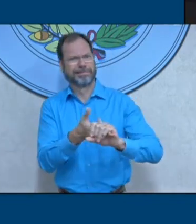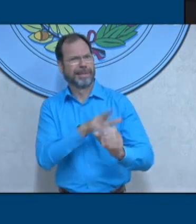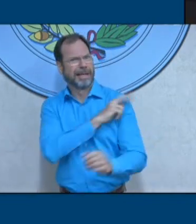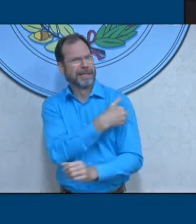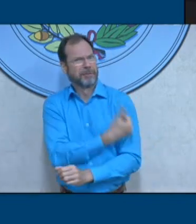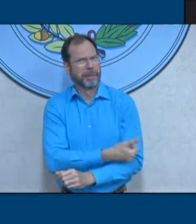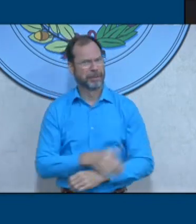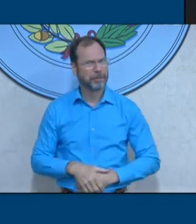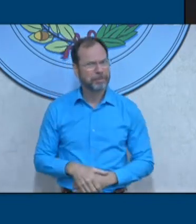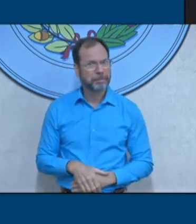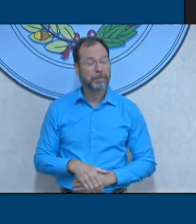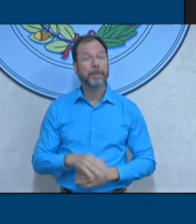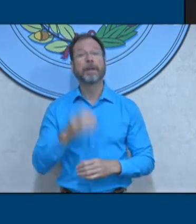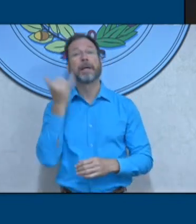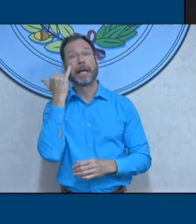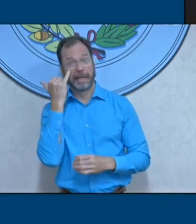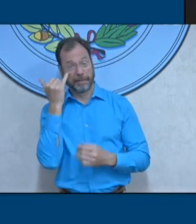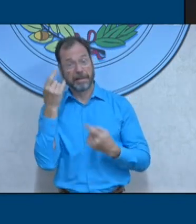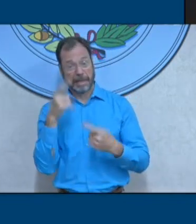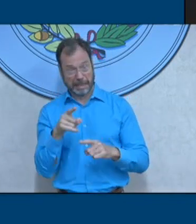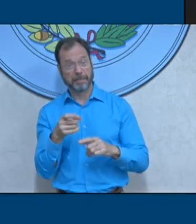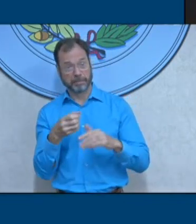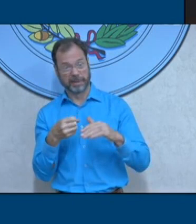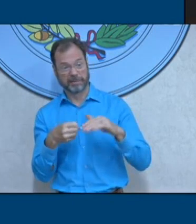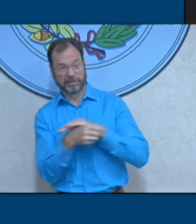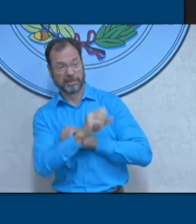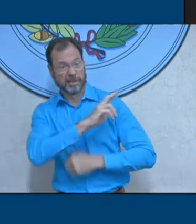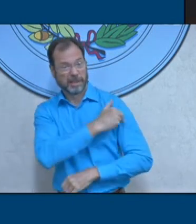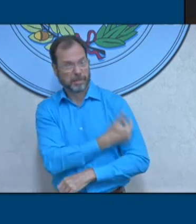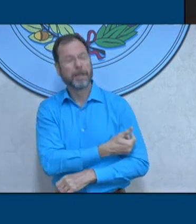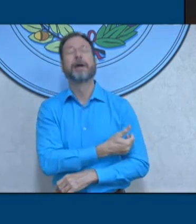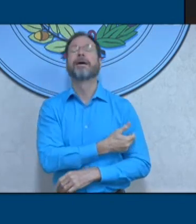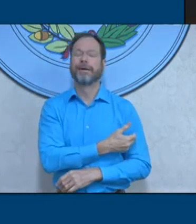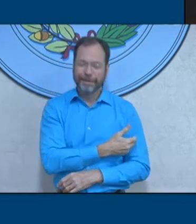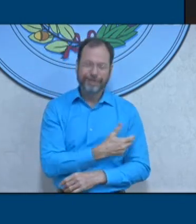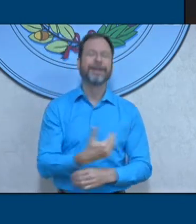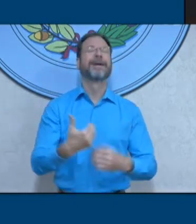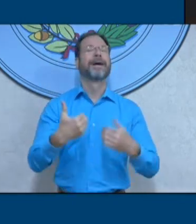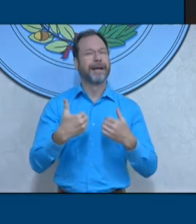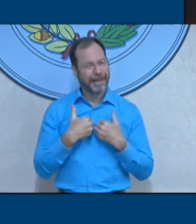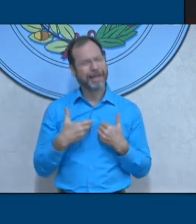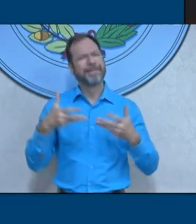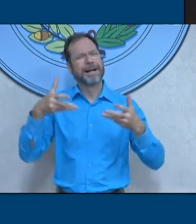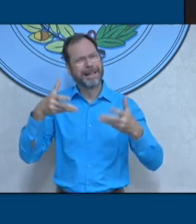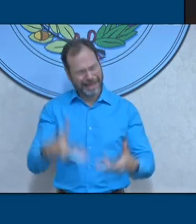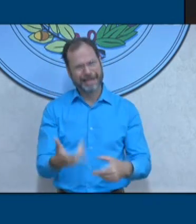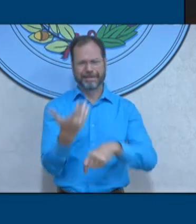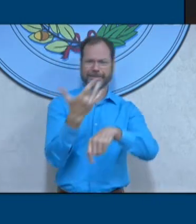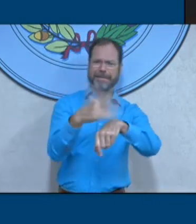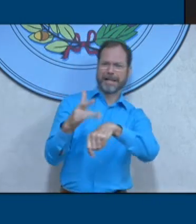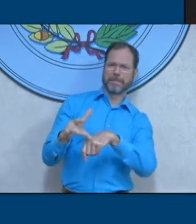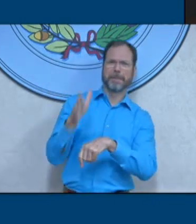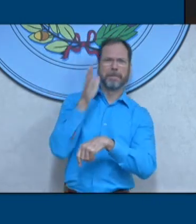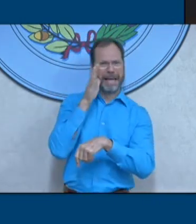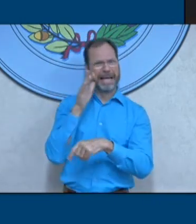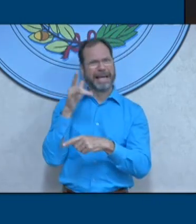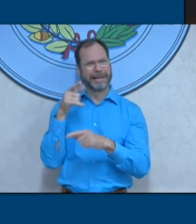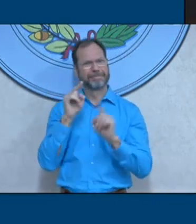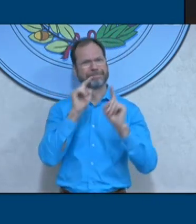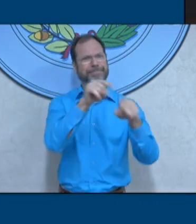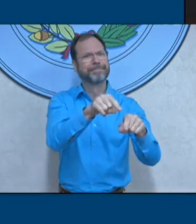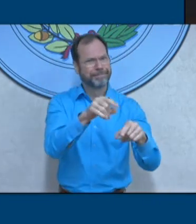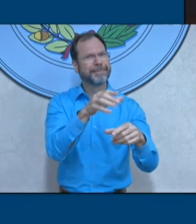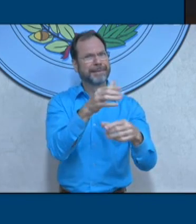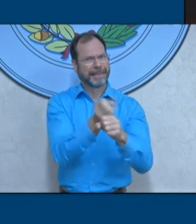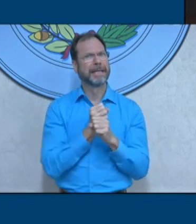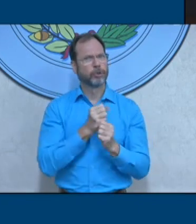first place. And when they do, there is a hospital bed there available for them to be